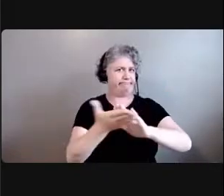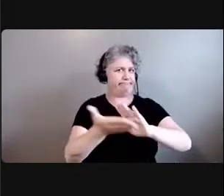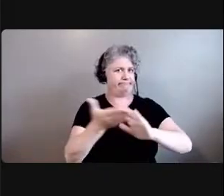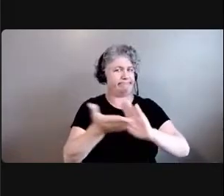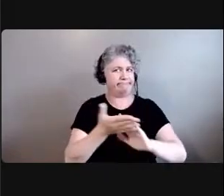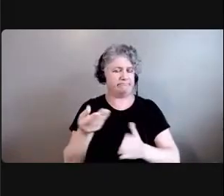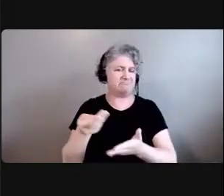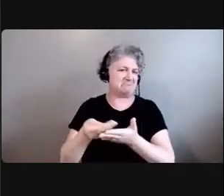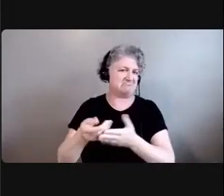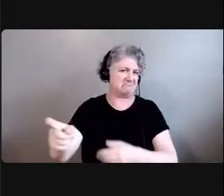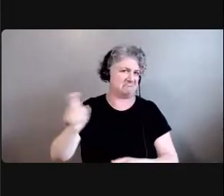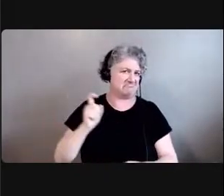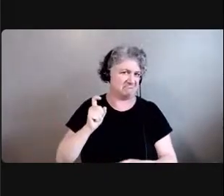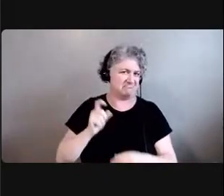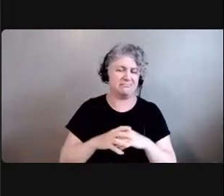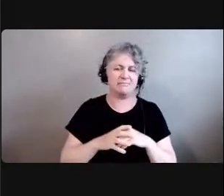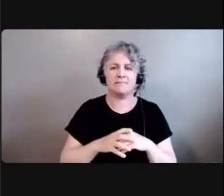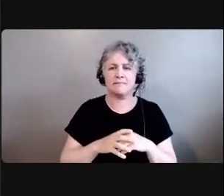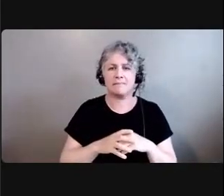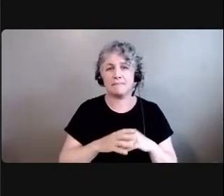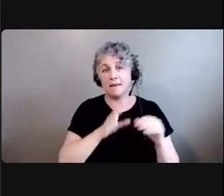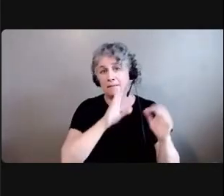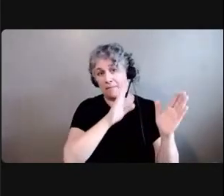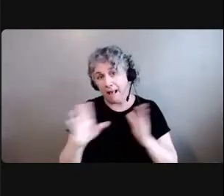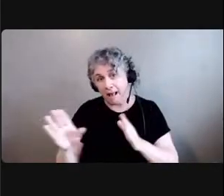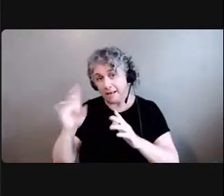So the plan goals and